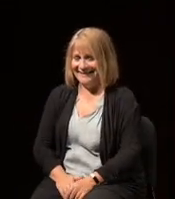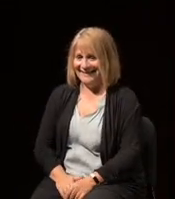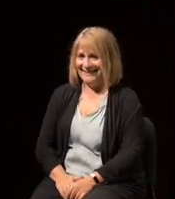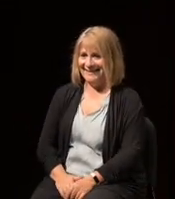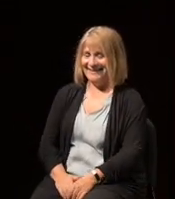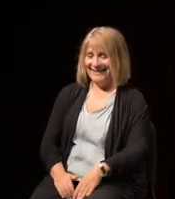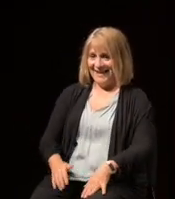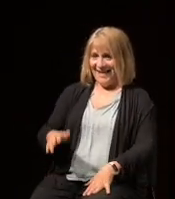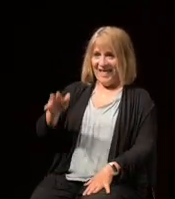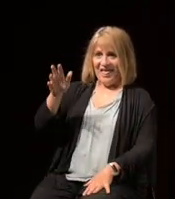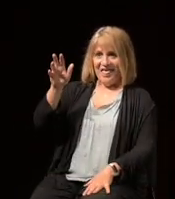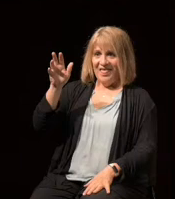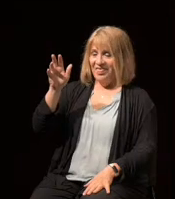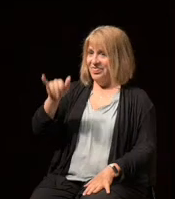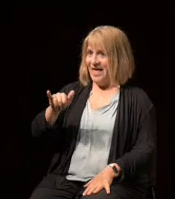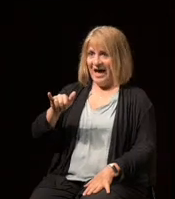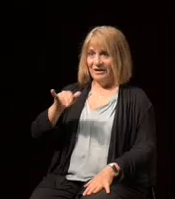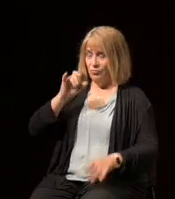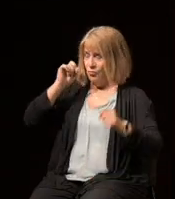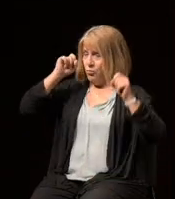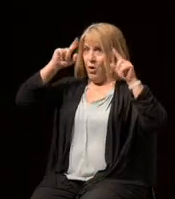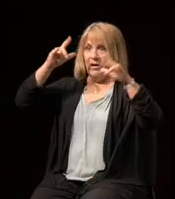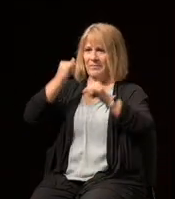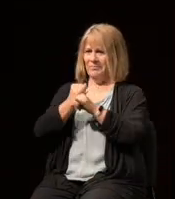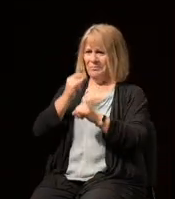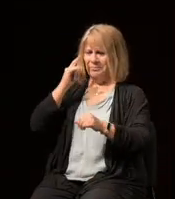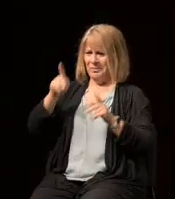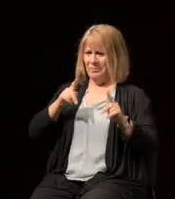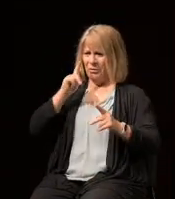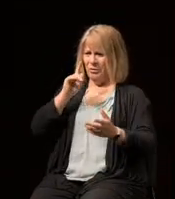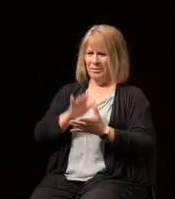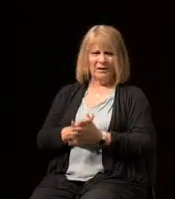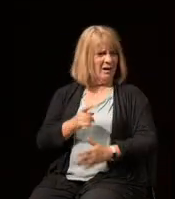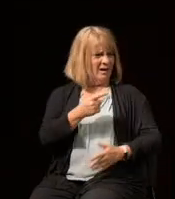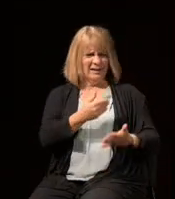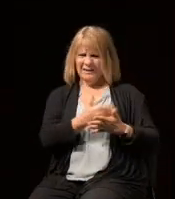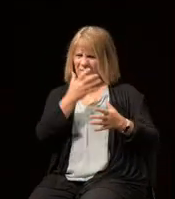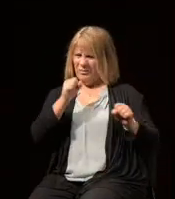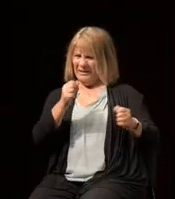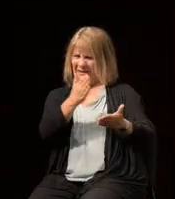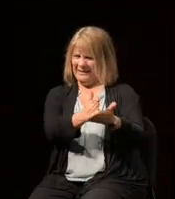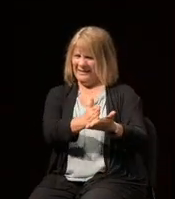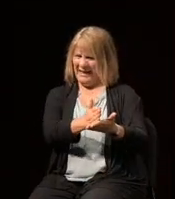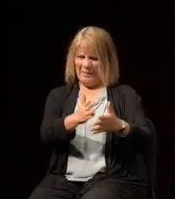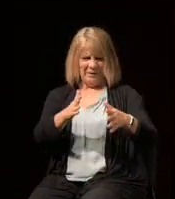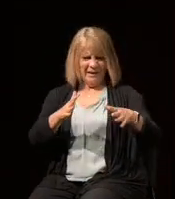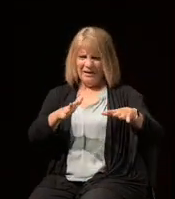that really woke the institution up. People couldn't believe it, this new president, you know, all of those different things.